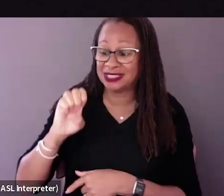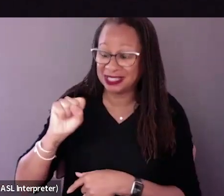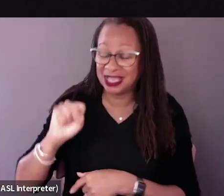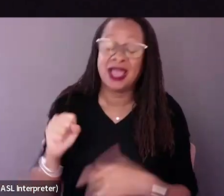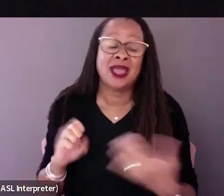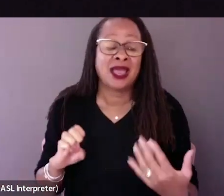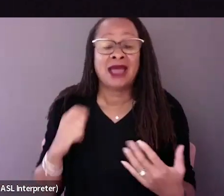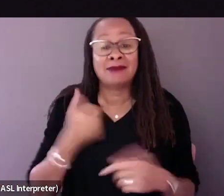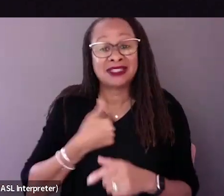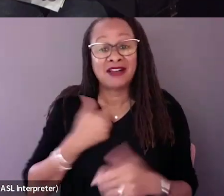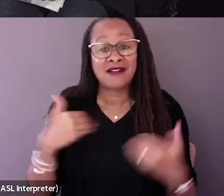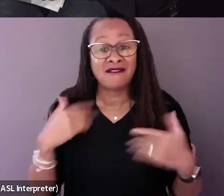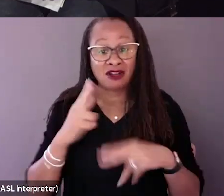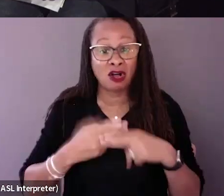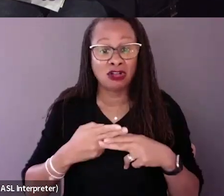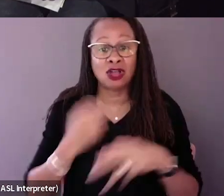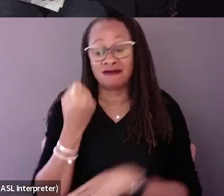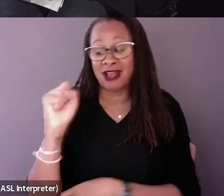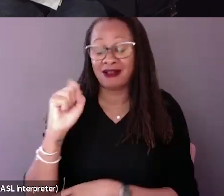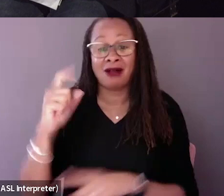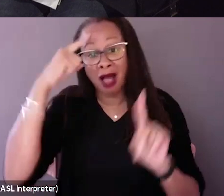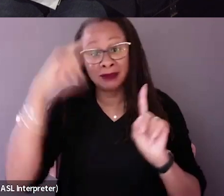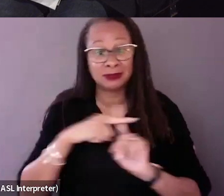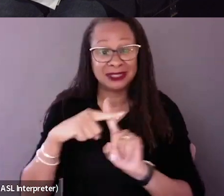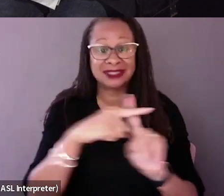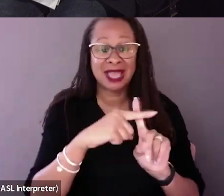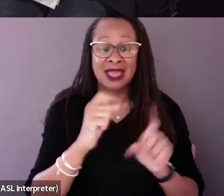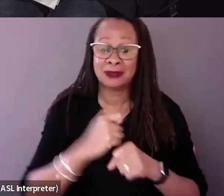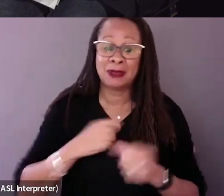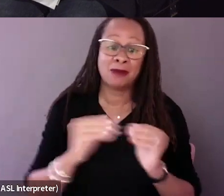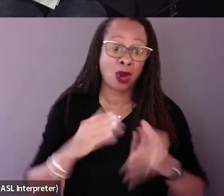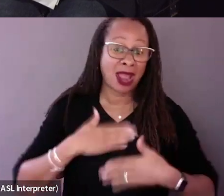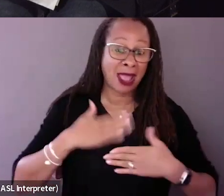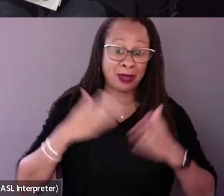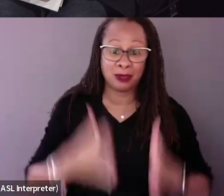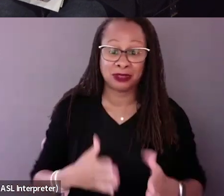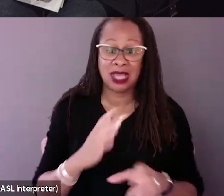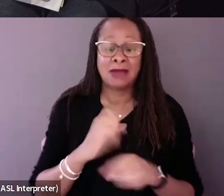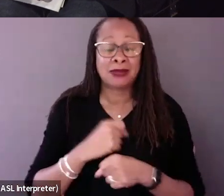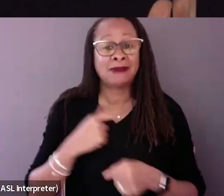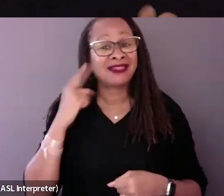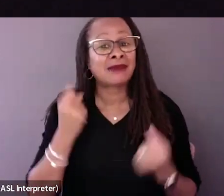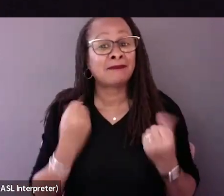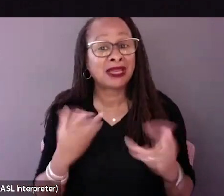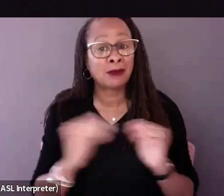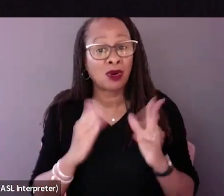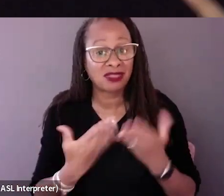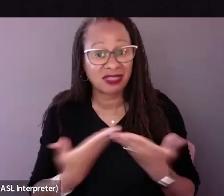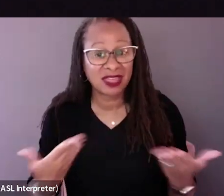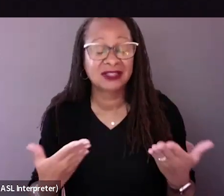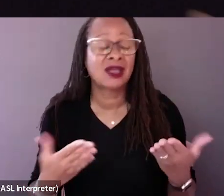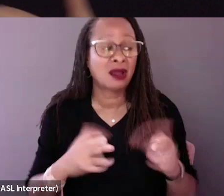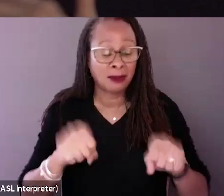radical optimism, I think for me has made me a happier person and made me think that a lot of things are possible and that it is just a mindset.